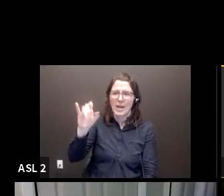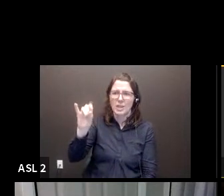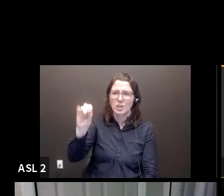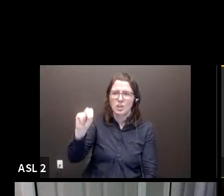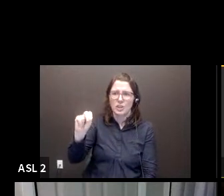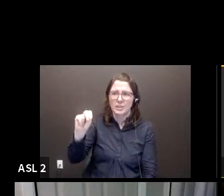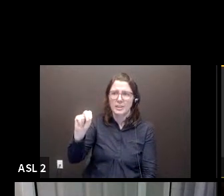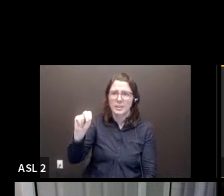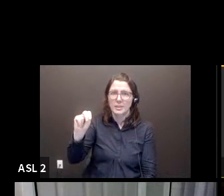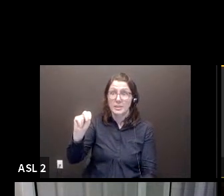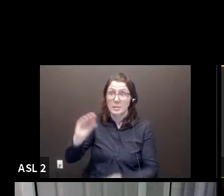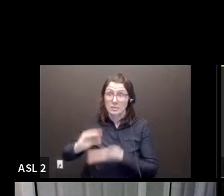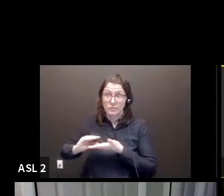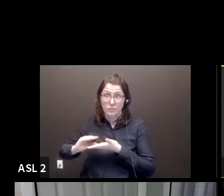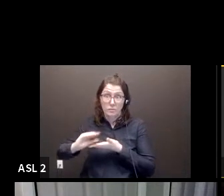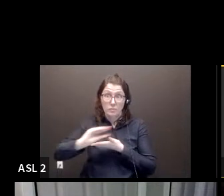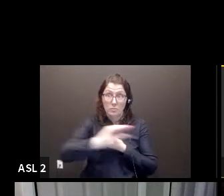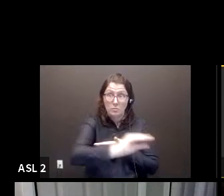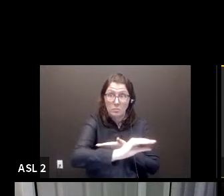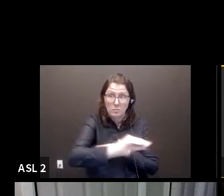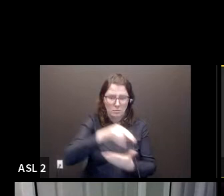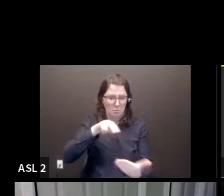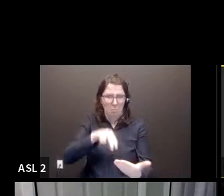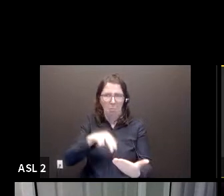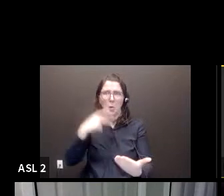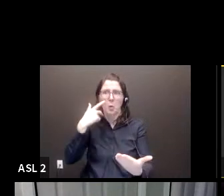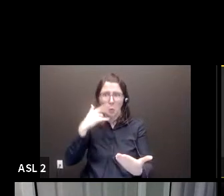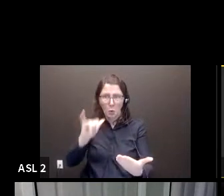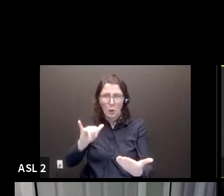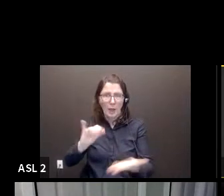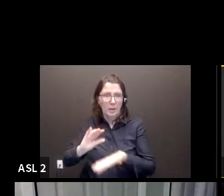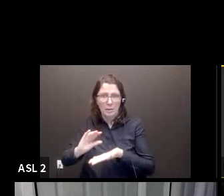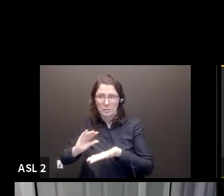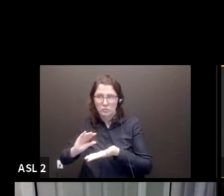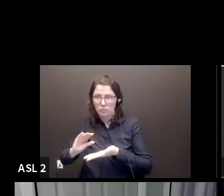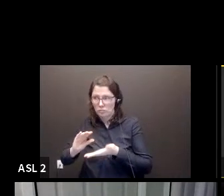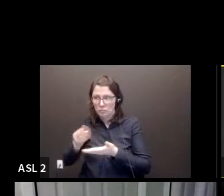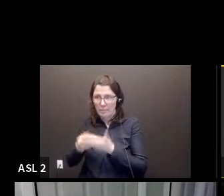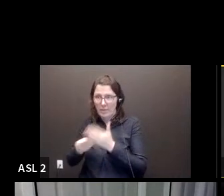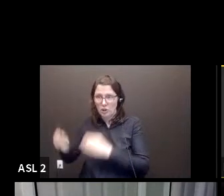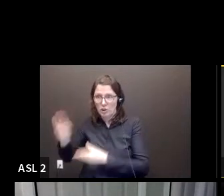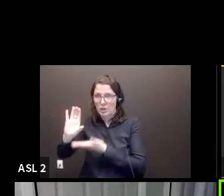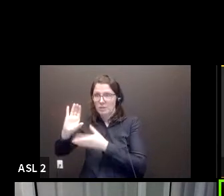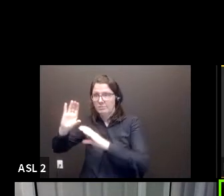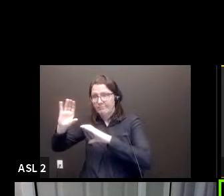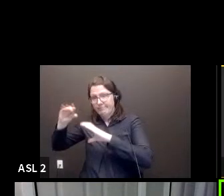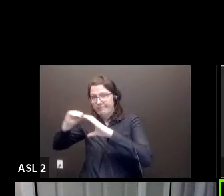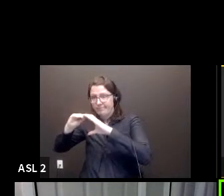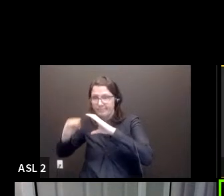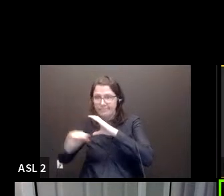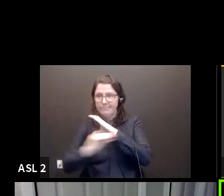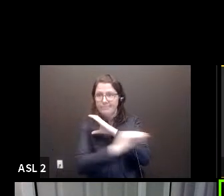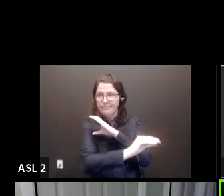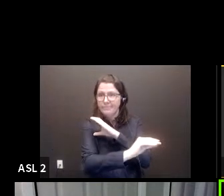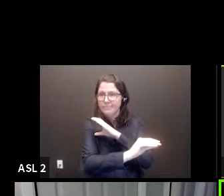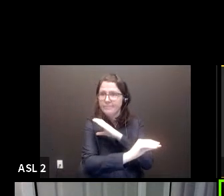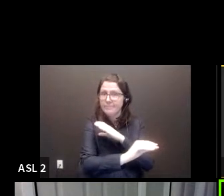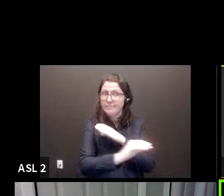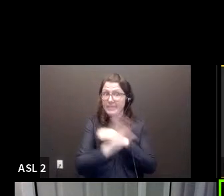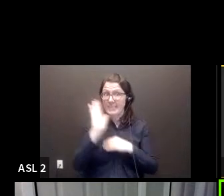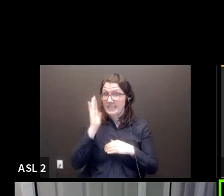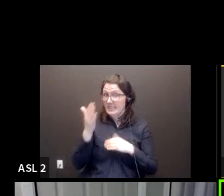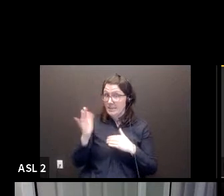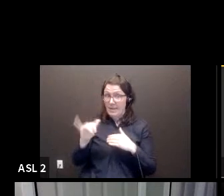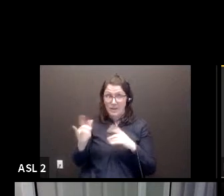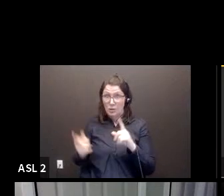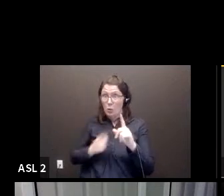there is an intention to do this in 2022. so you know just just adding that adding